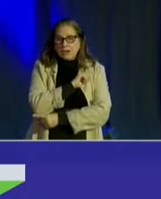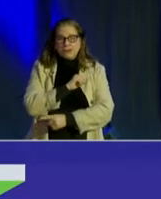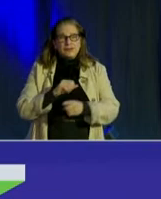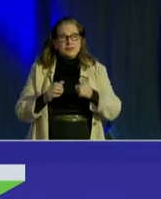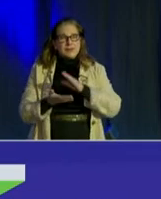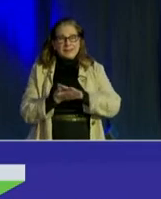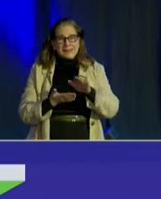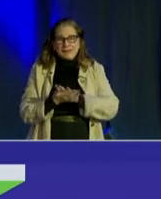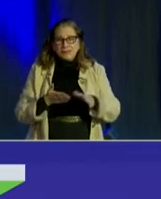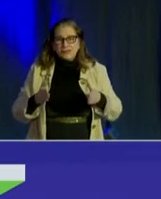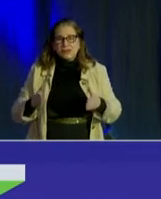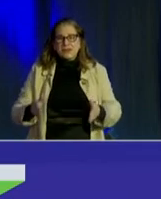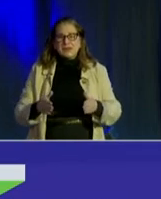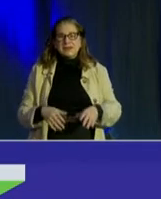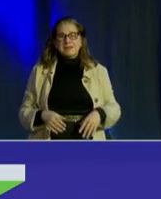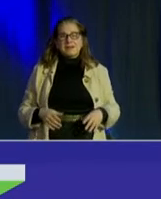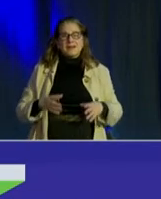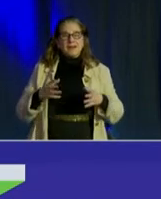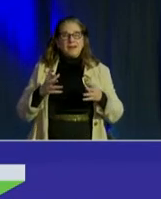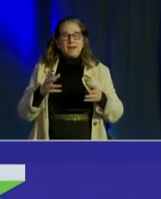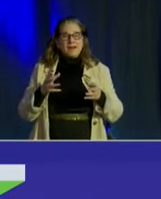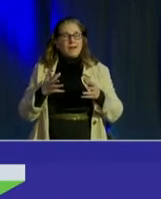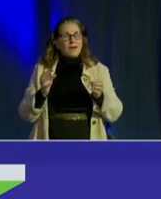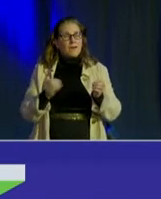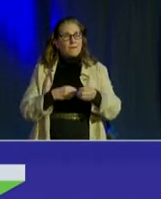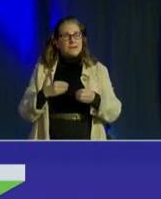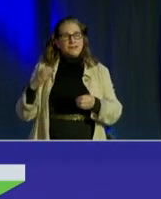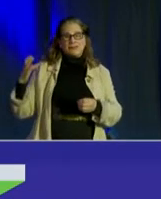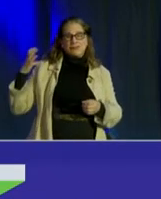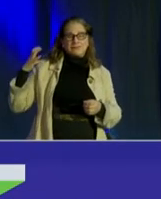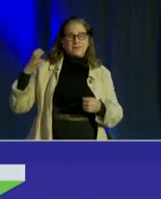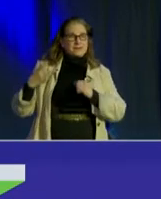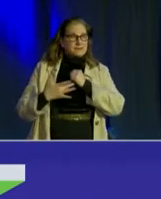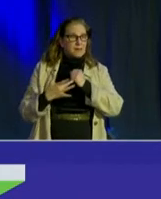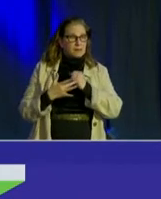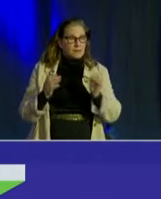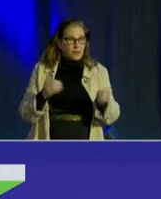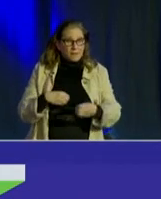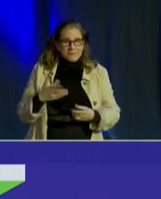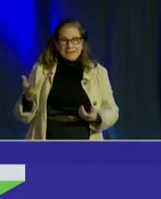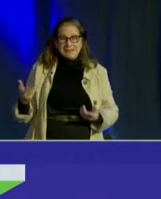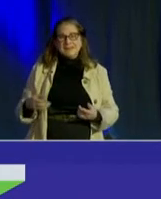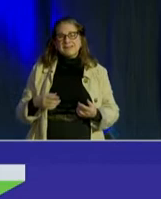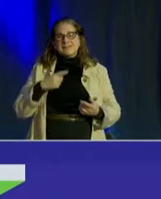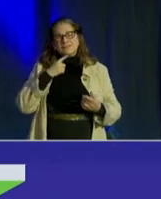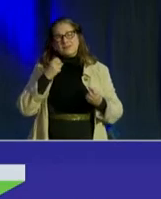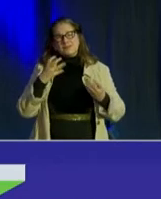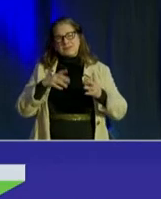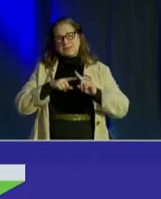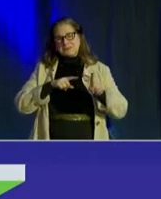of the Chief Technology Officer that helps make sure we can all work safely from home.